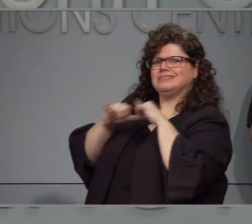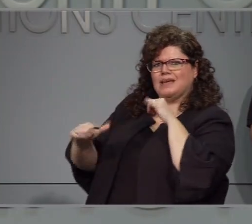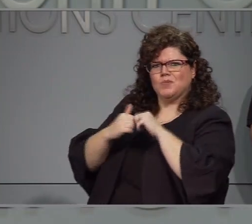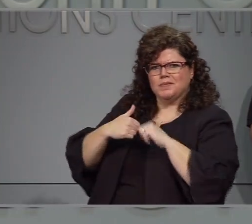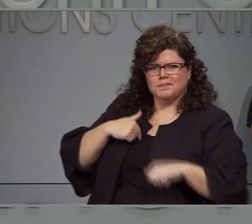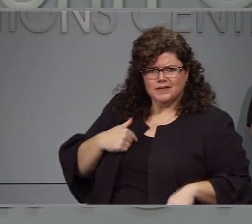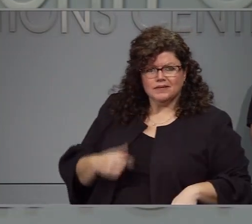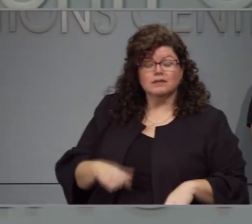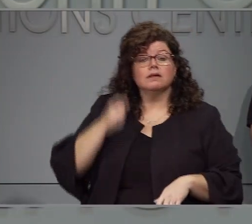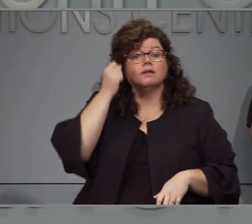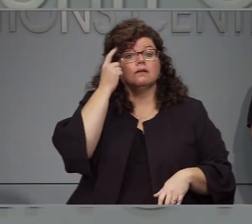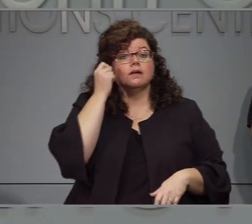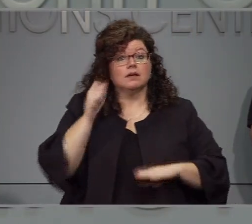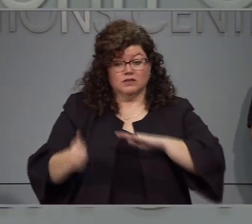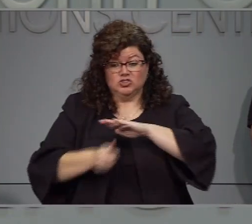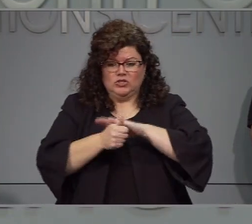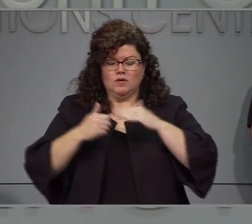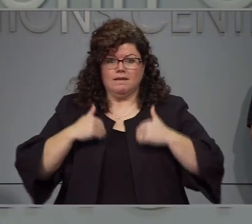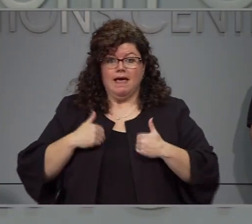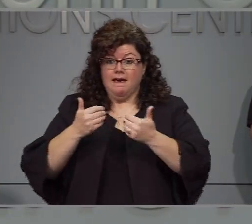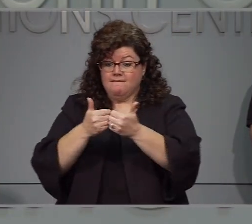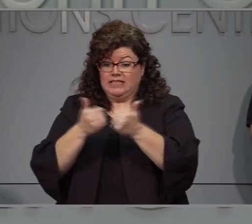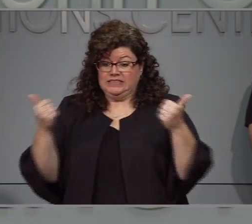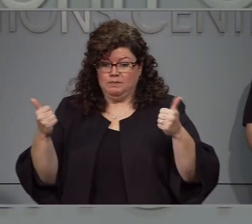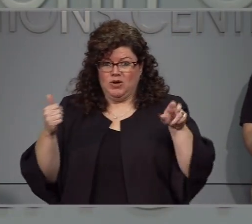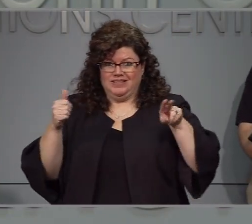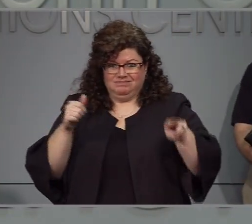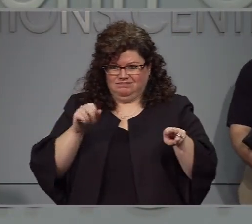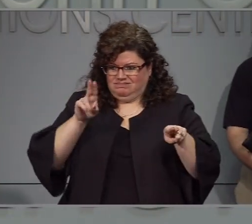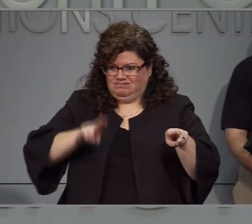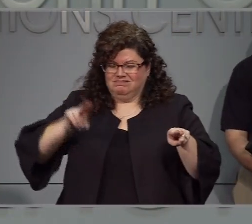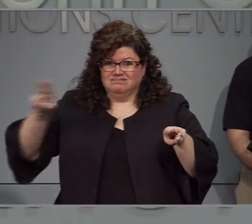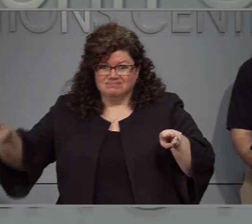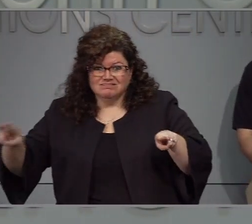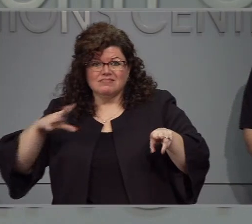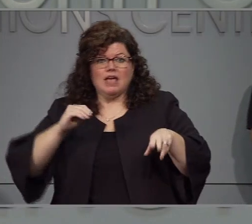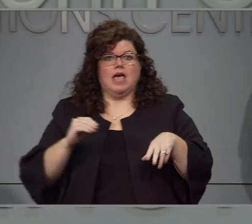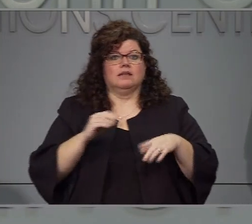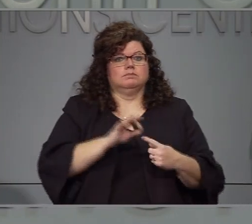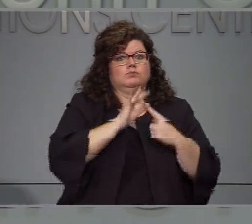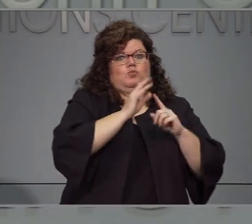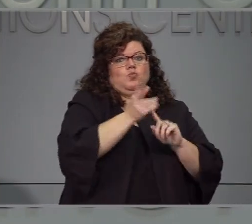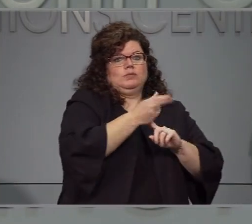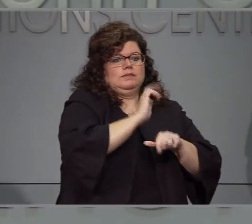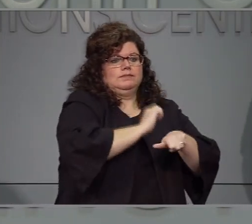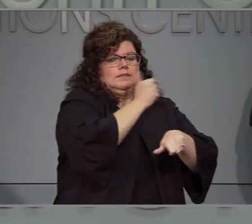for evacuees who require sheltering. Look to your county government website and